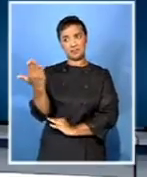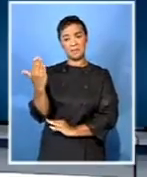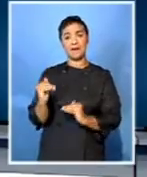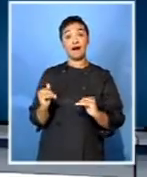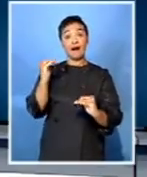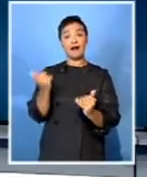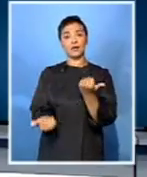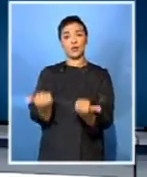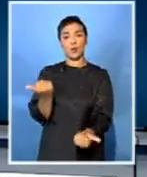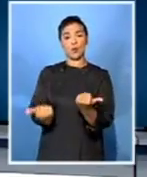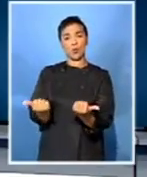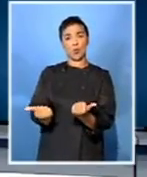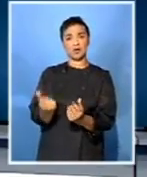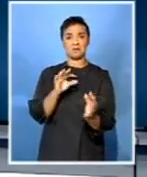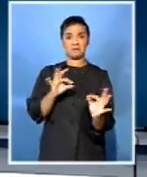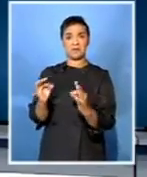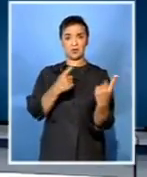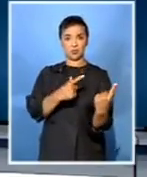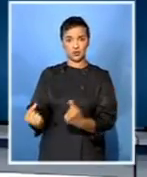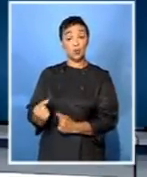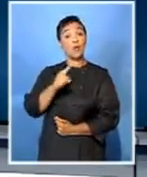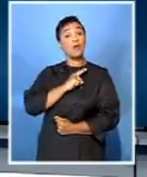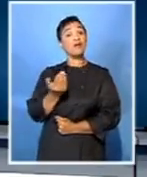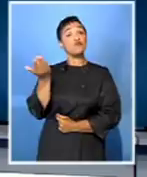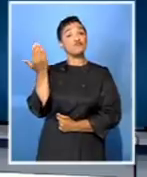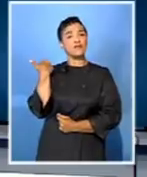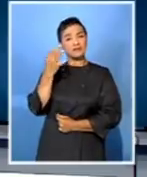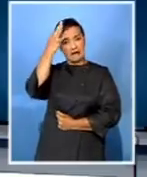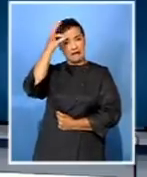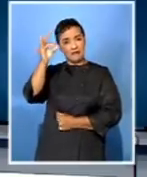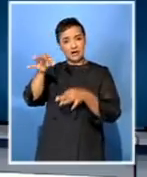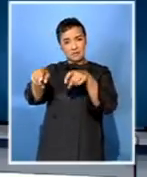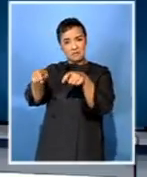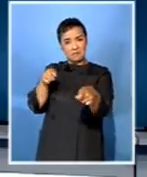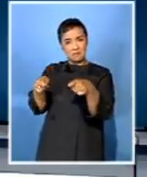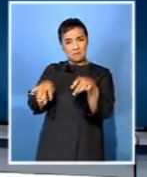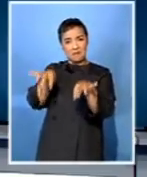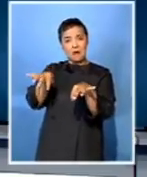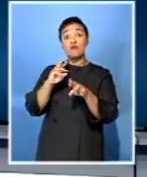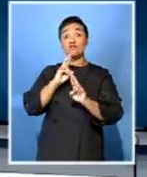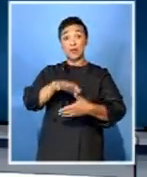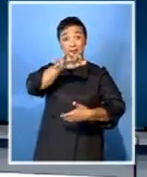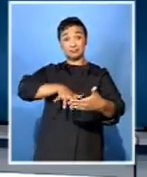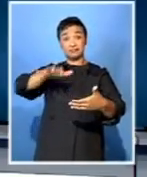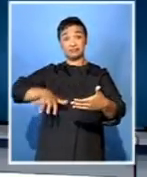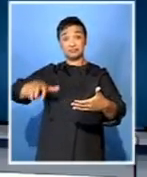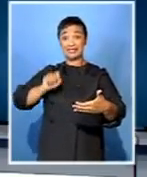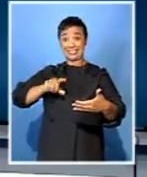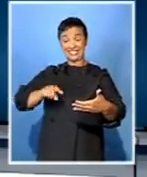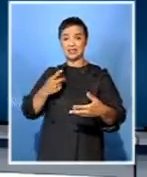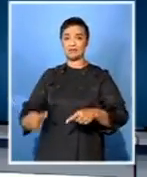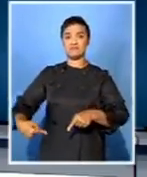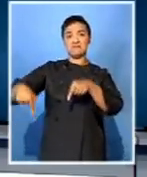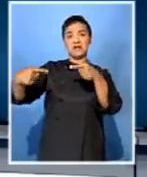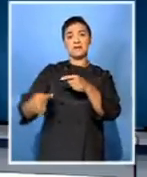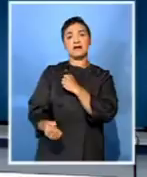to challenge the recommendations of the former public protector's state of capture report and its remedial actions. This time,